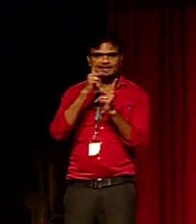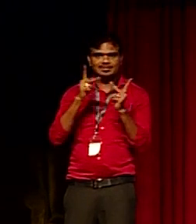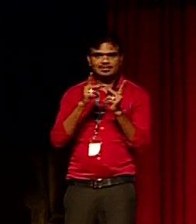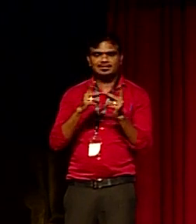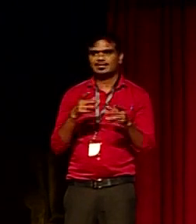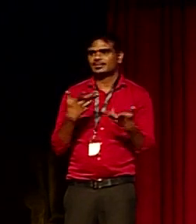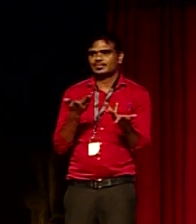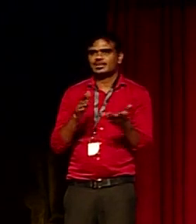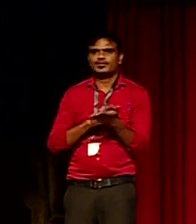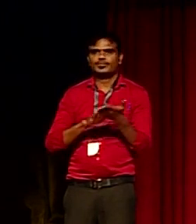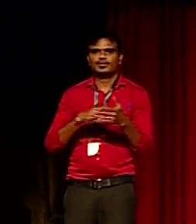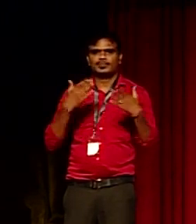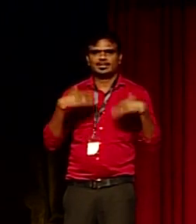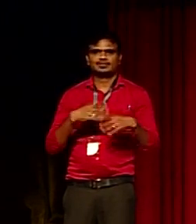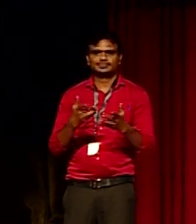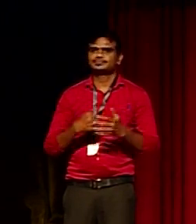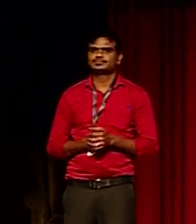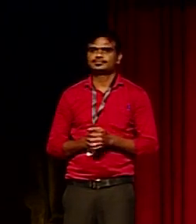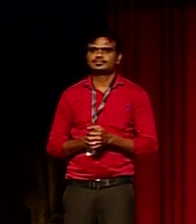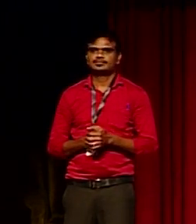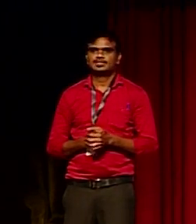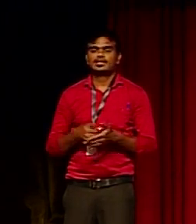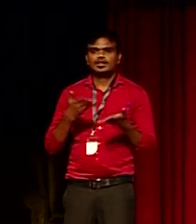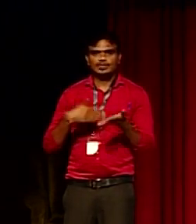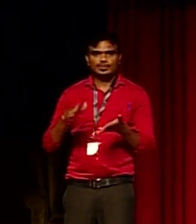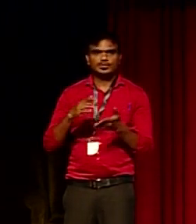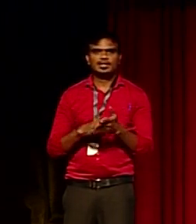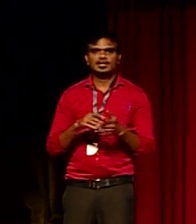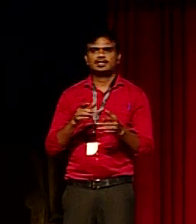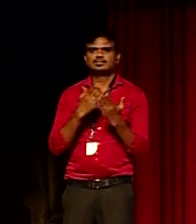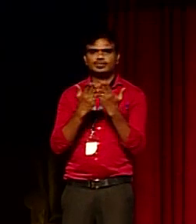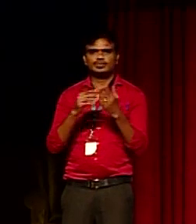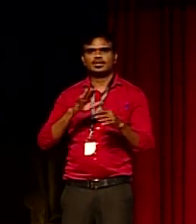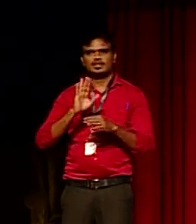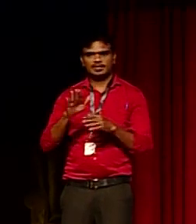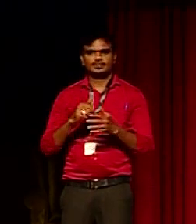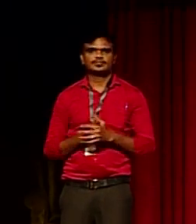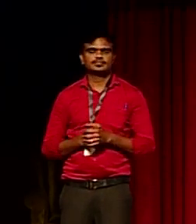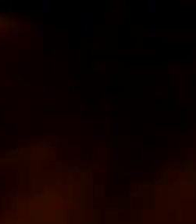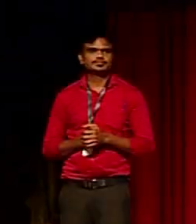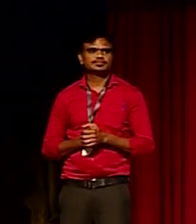there's nothing in the human body that's square. So it really stood out like a sore.